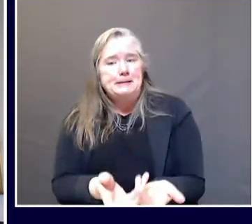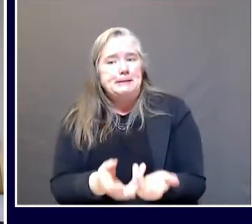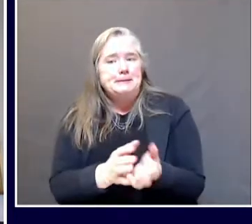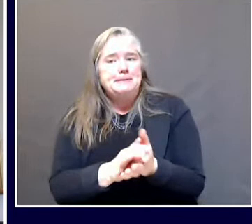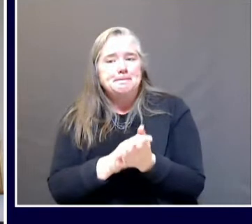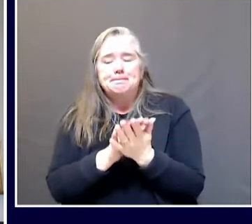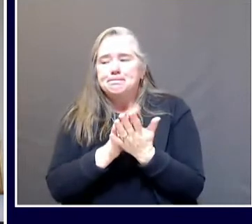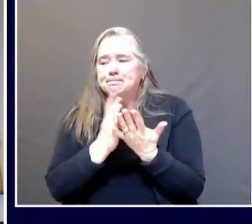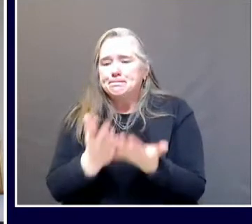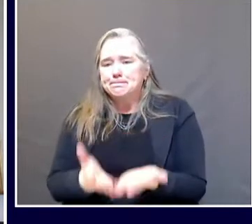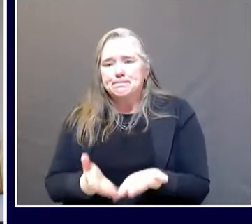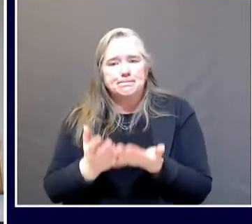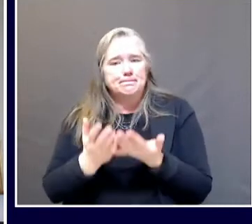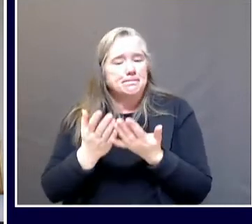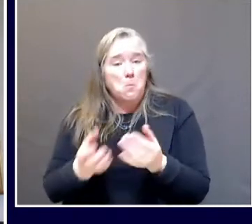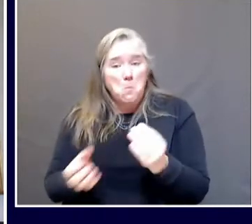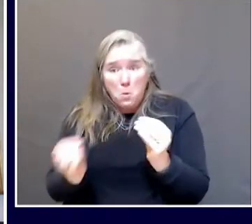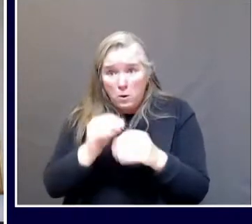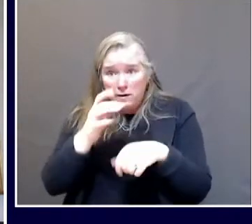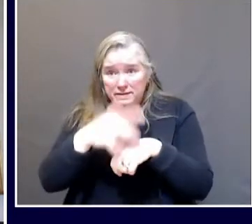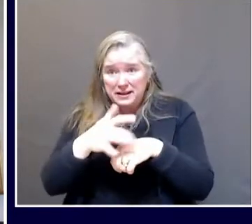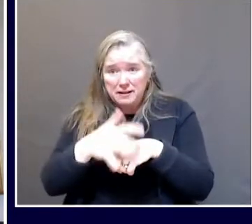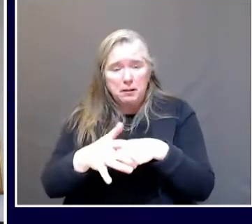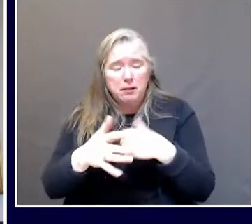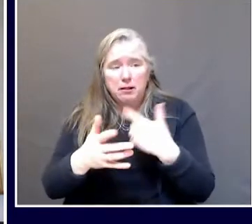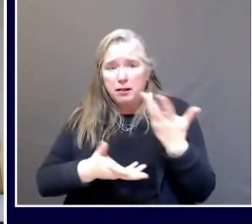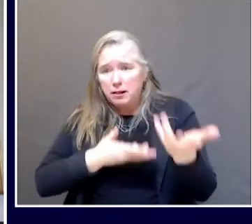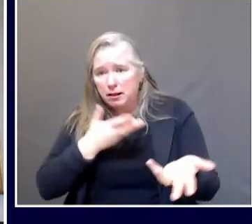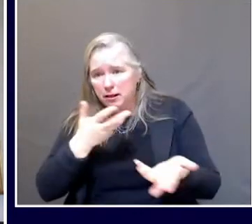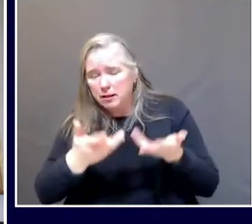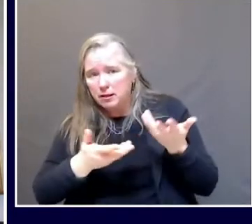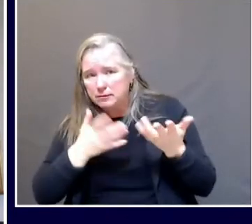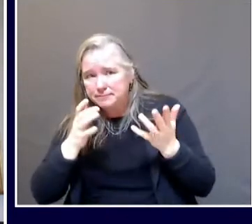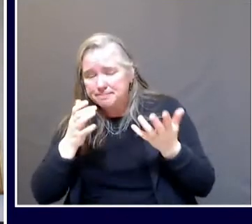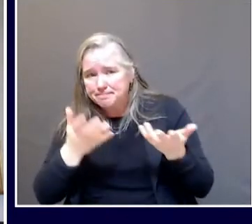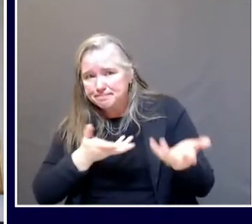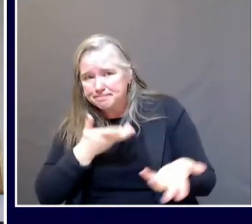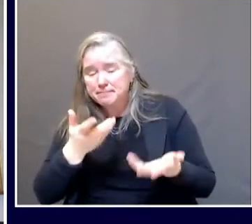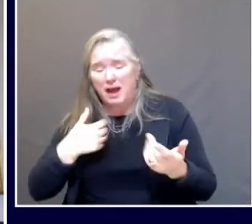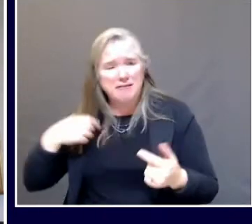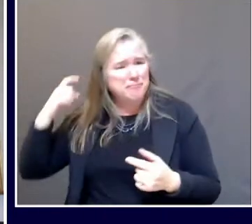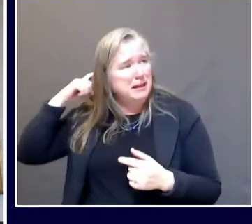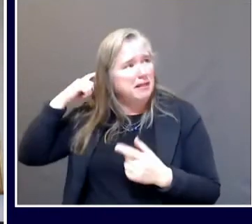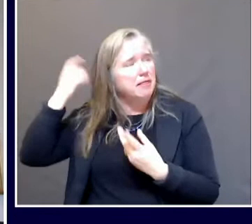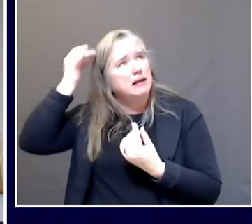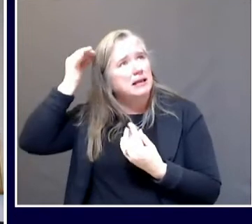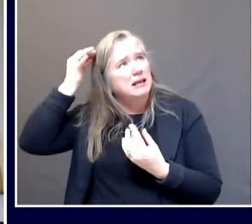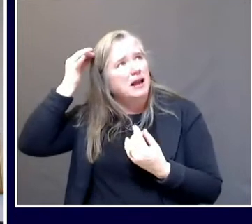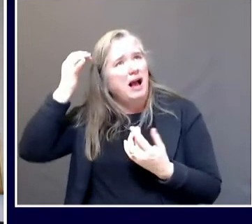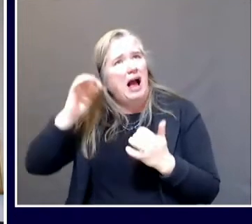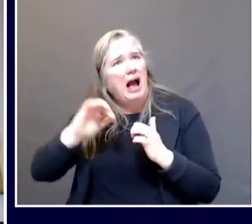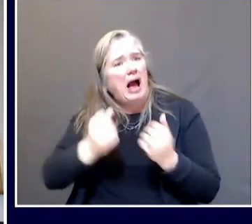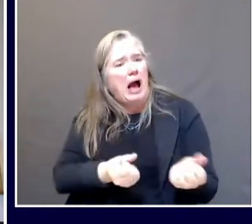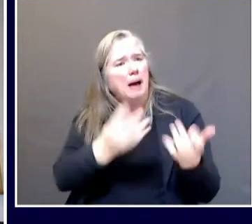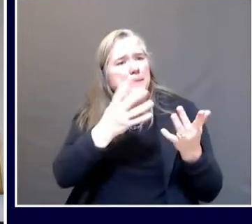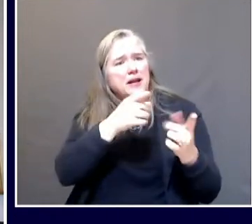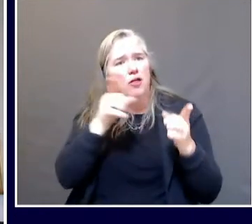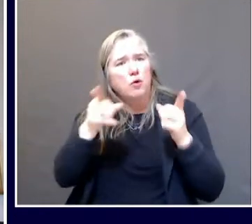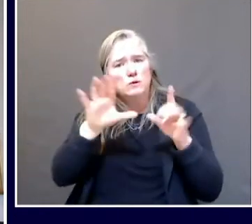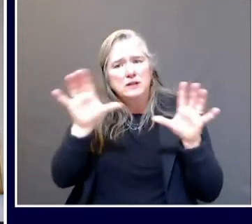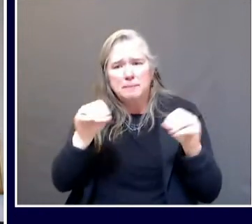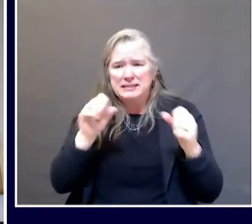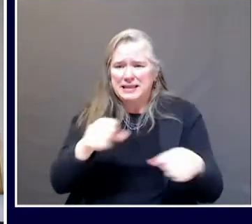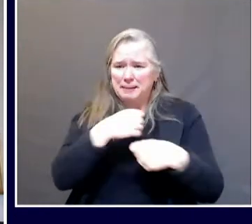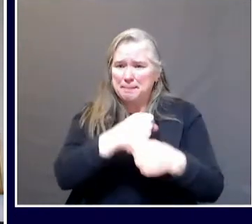be a higher number of doses available. That is a question that's been on my mind more so in the last 3 hours than